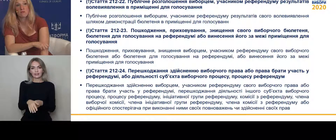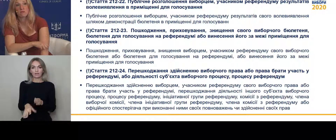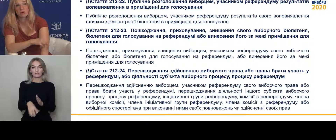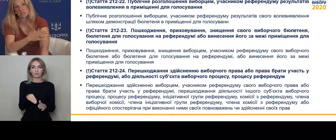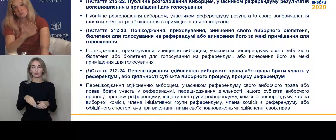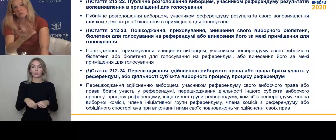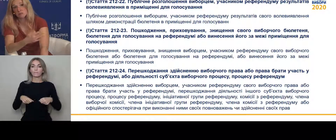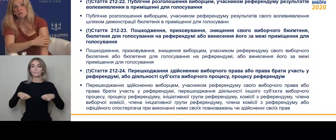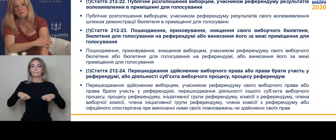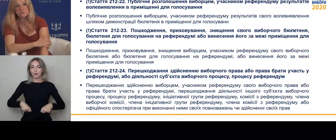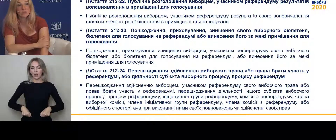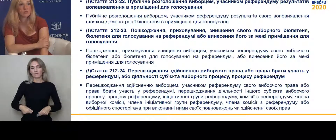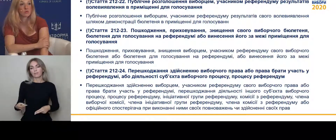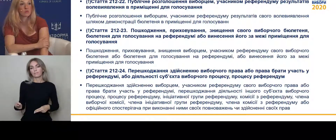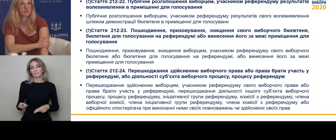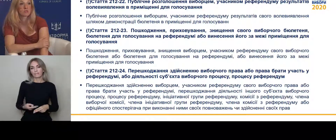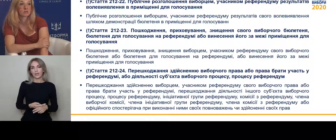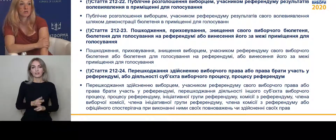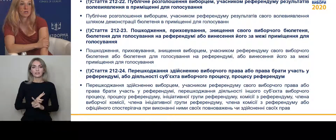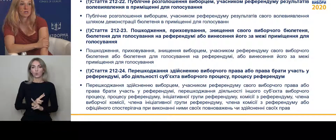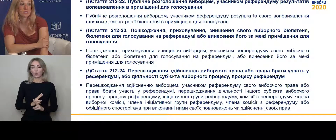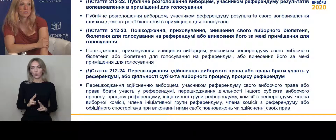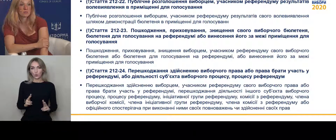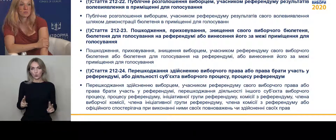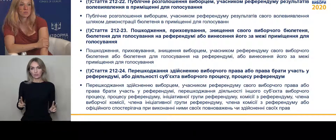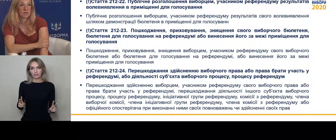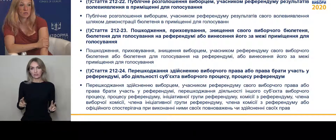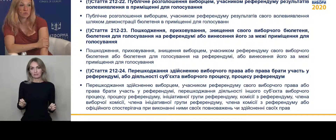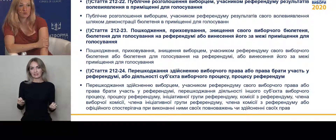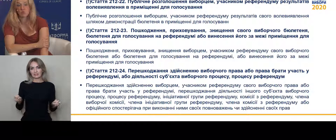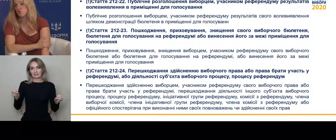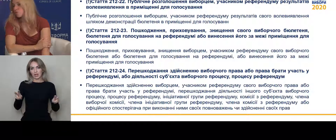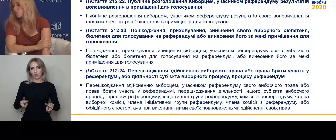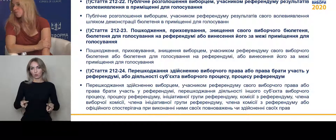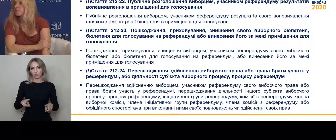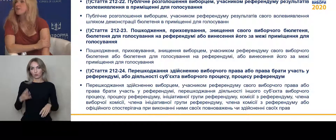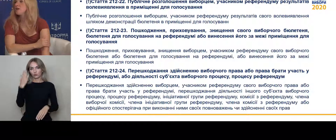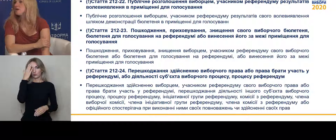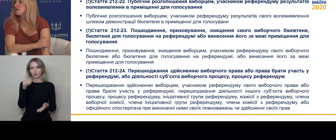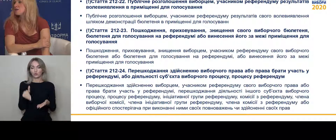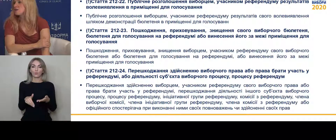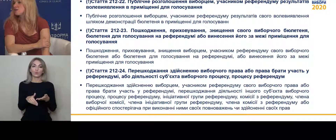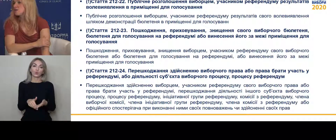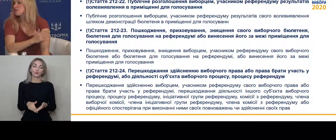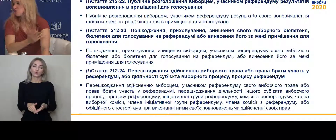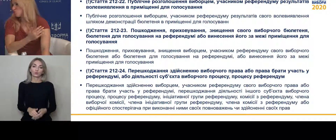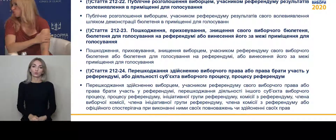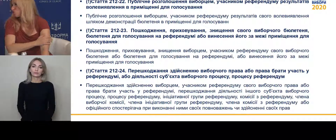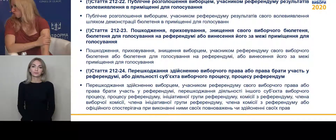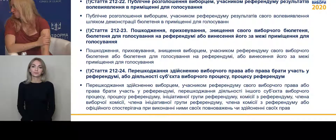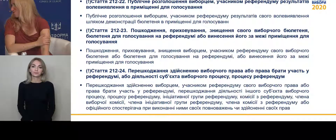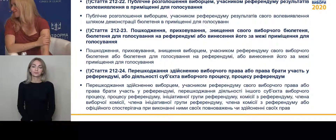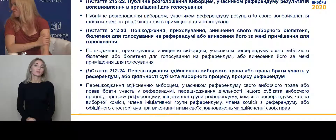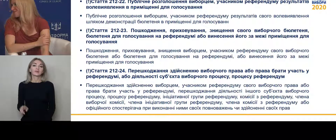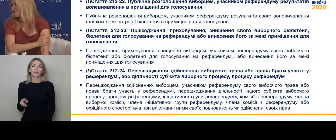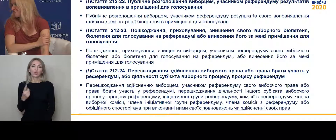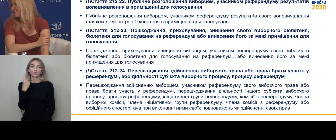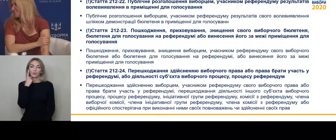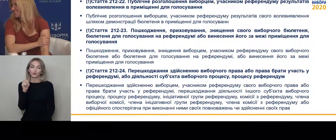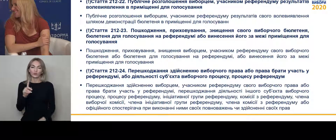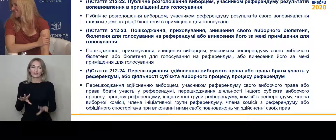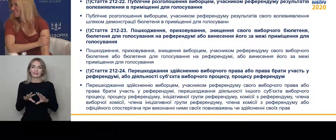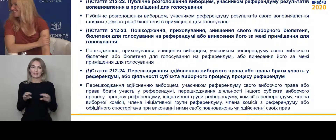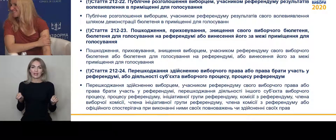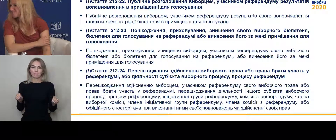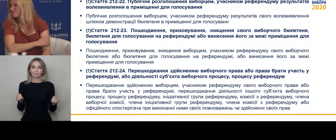and interference or creating obstacles on the way to exercise of the voting right. So that's three new